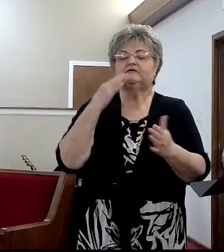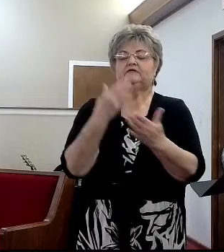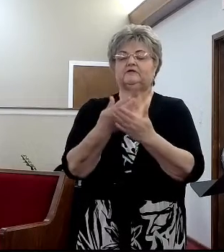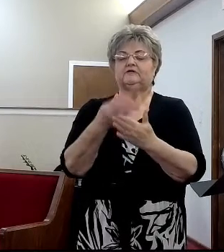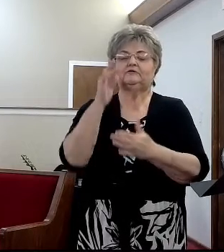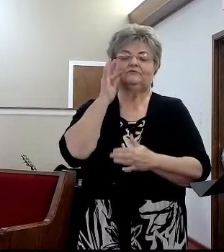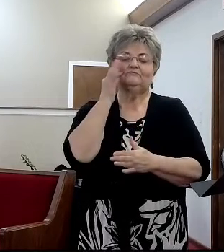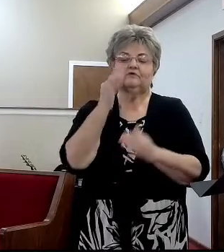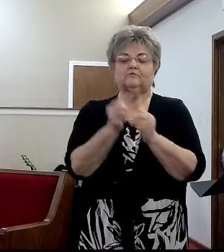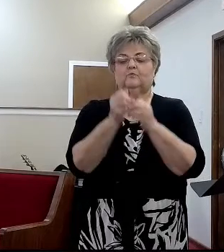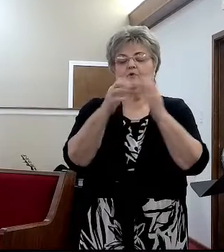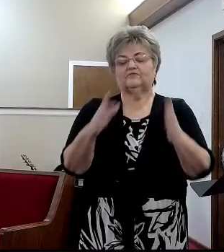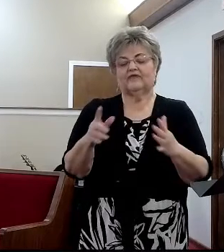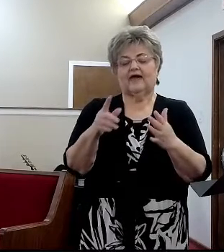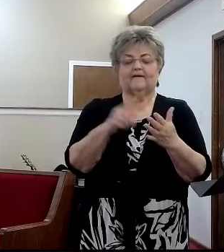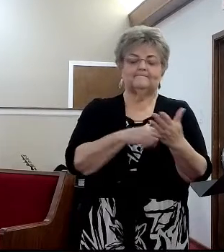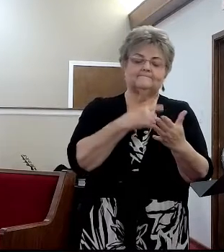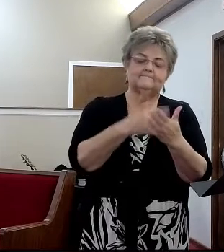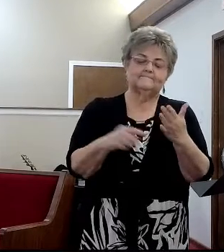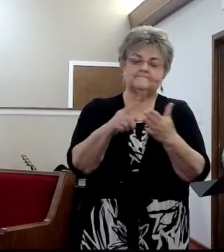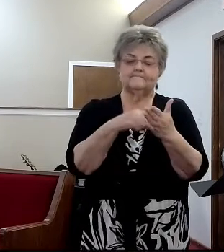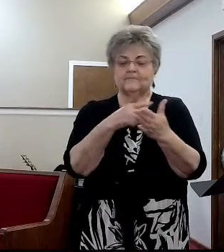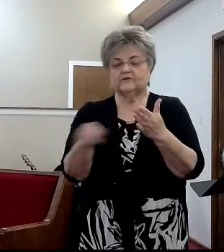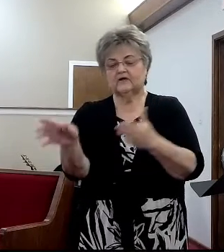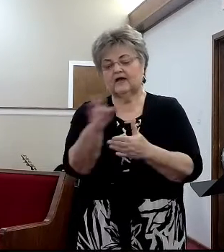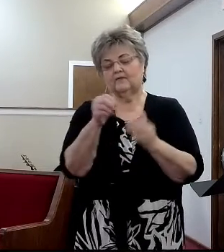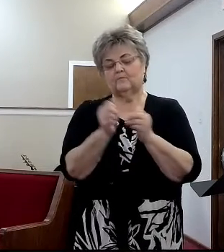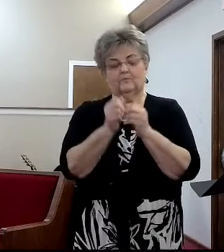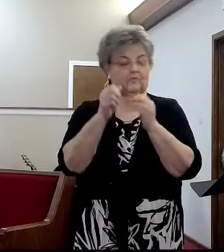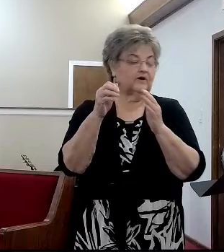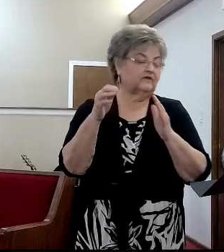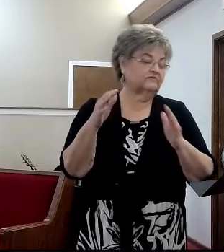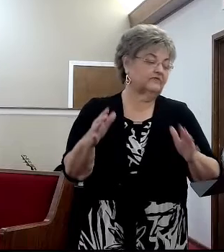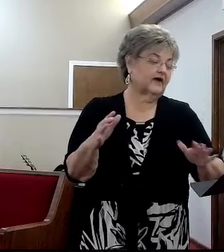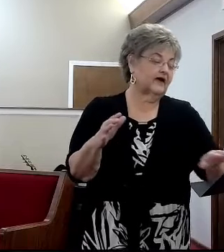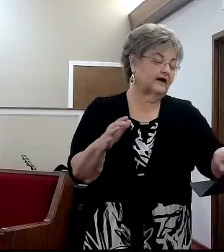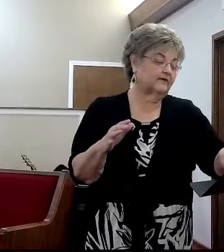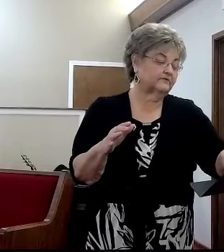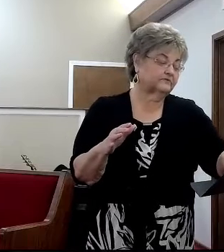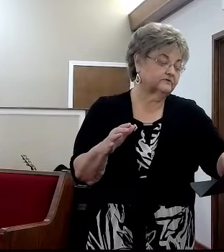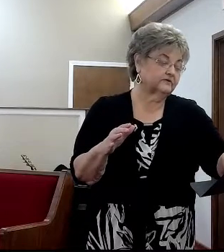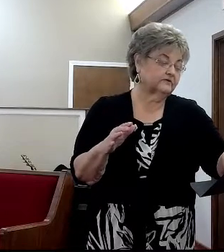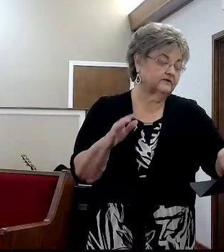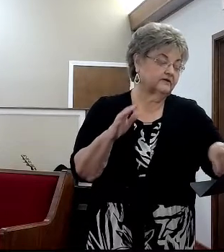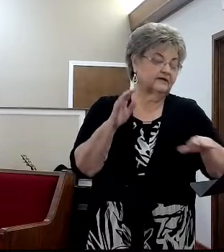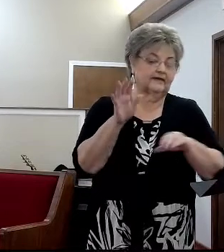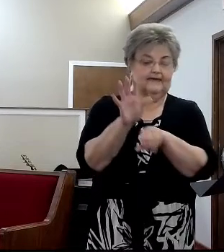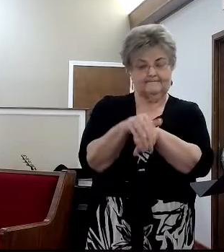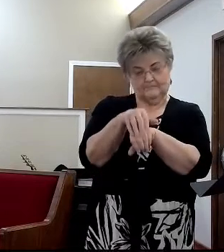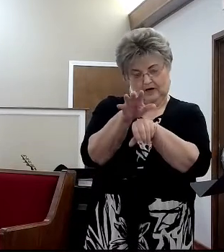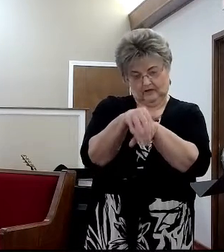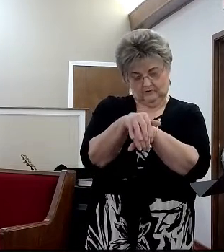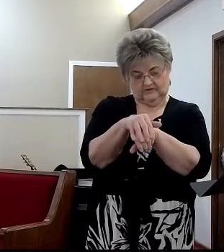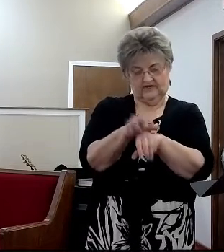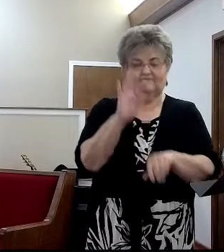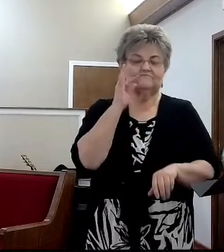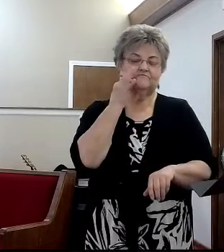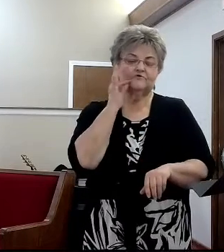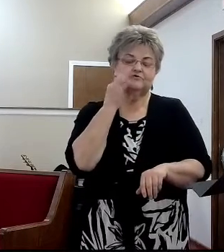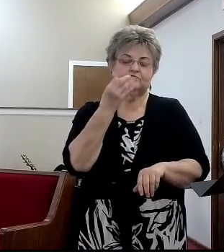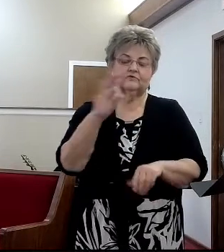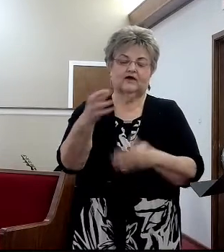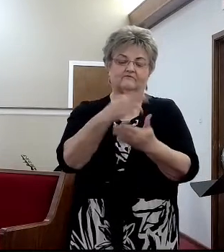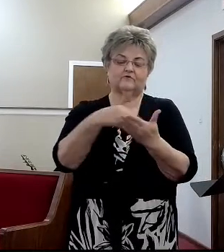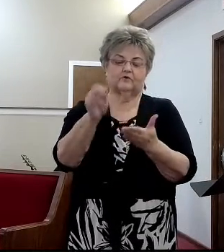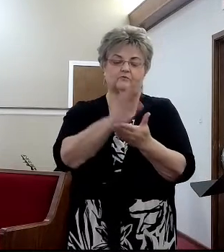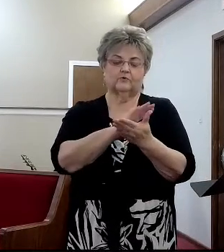without partiality and without hypocrisy. And the fruit of righteousness is sown in what? Peace.